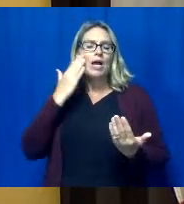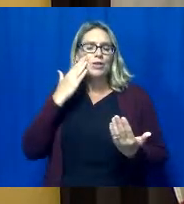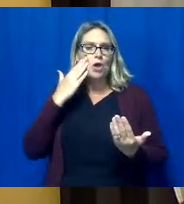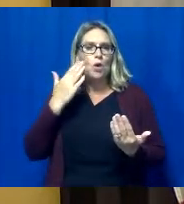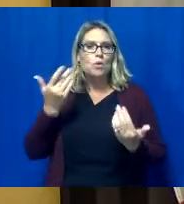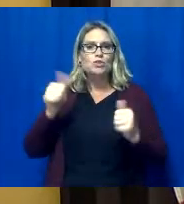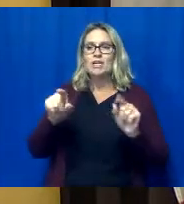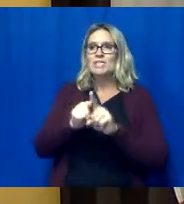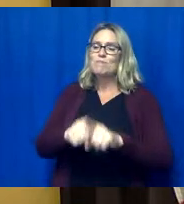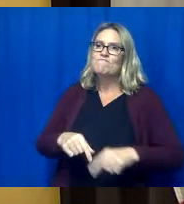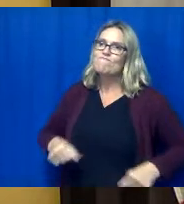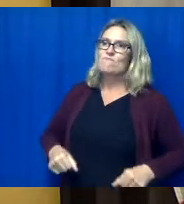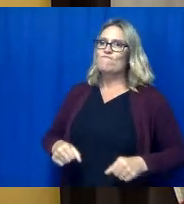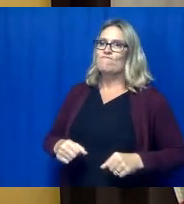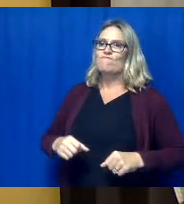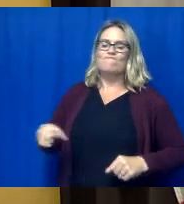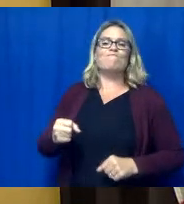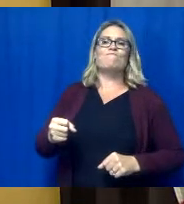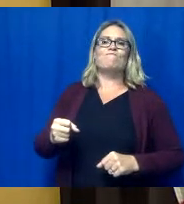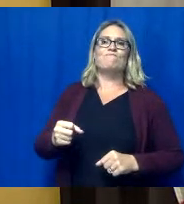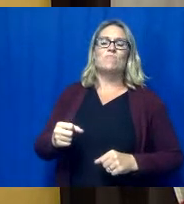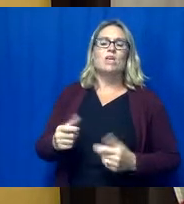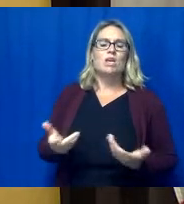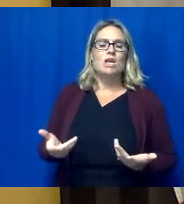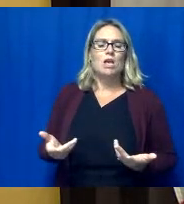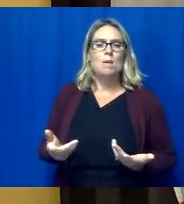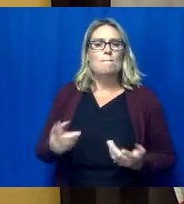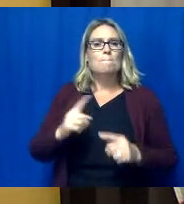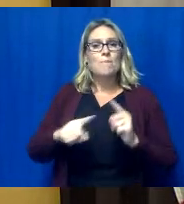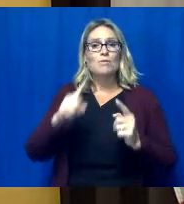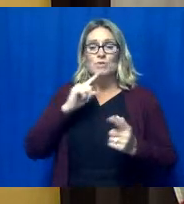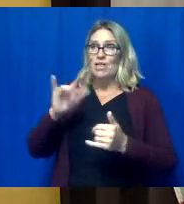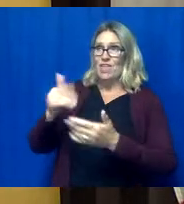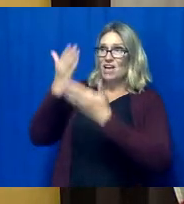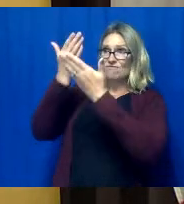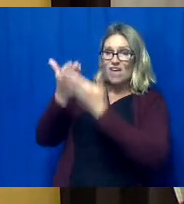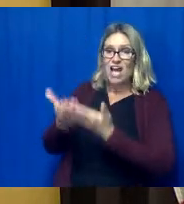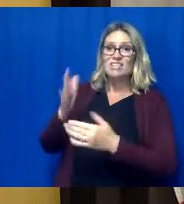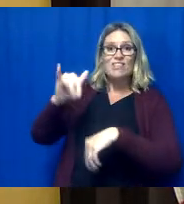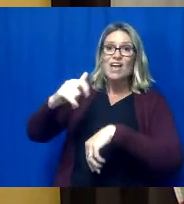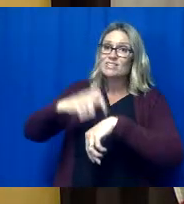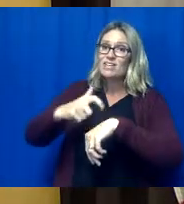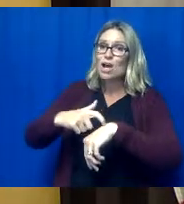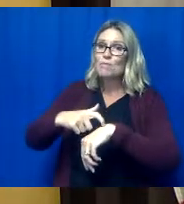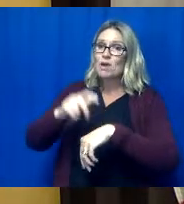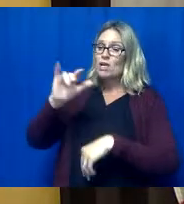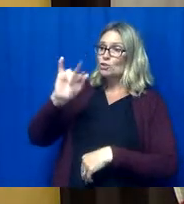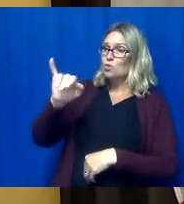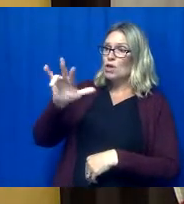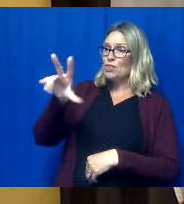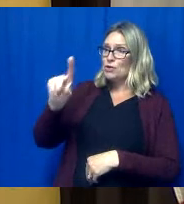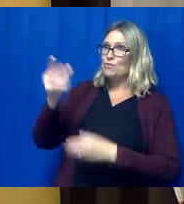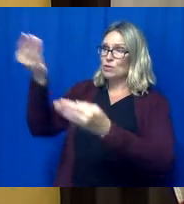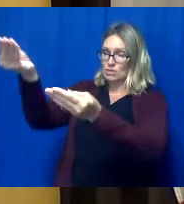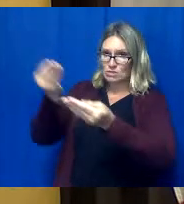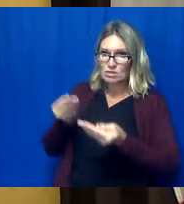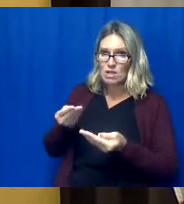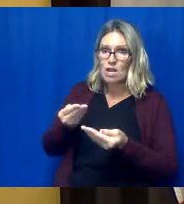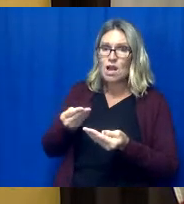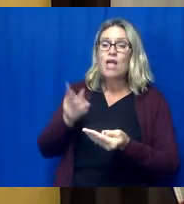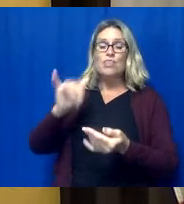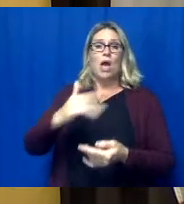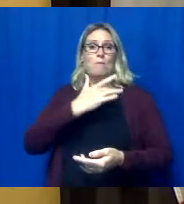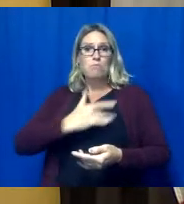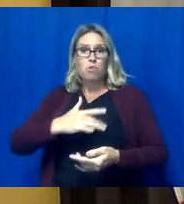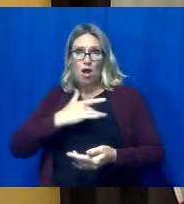moment here, but my point is this: with the facts that were available at the time, and with us looking at where we were as a province at the time,